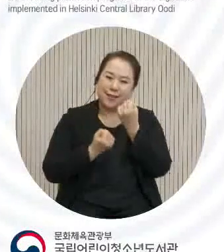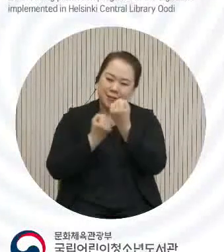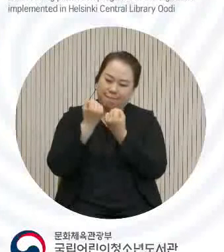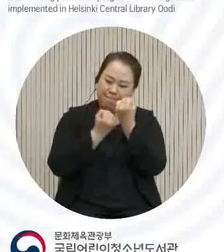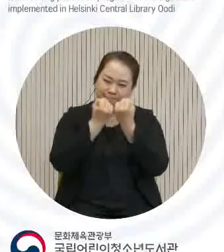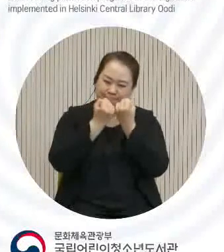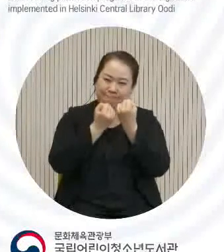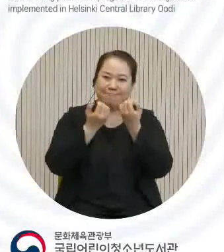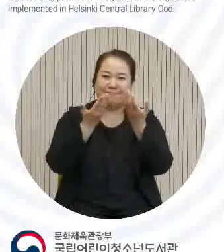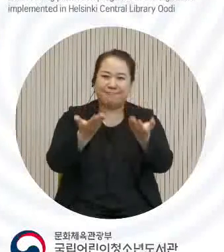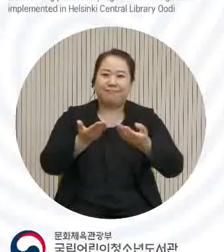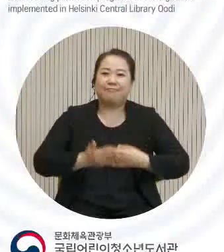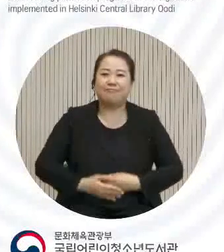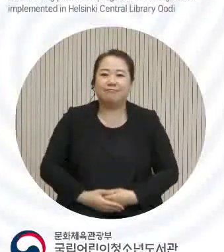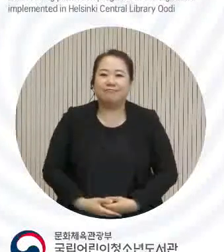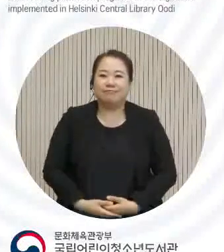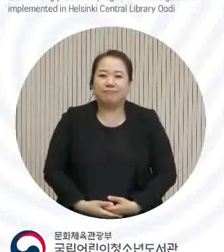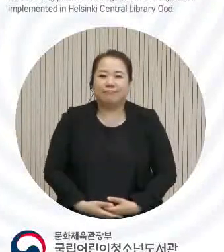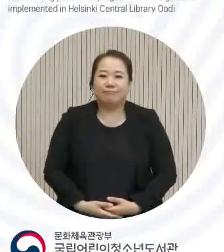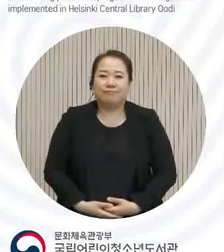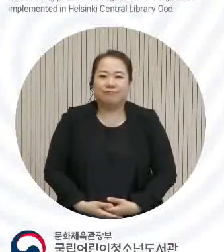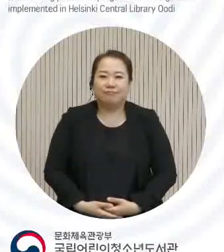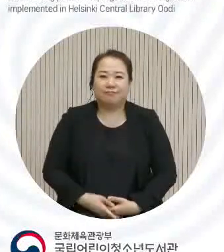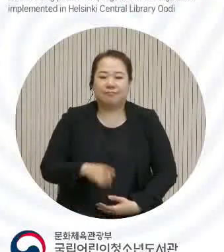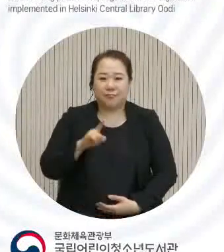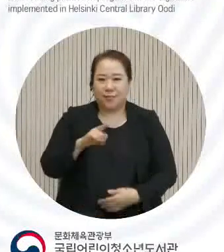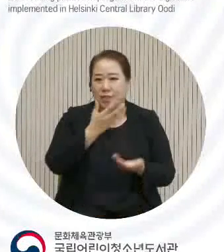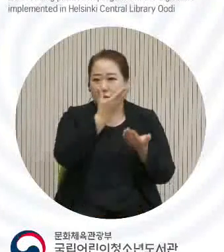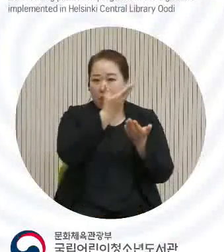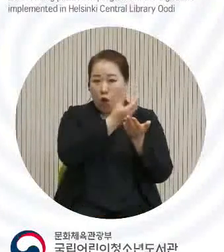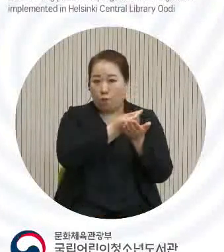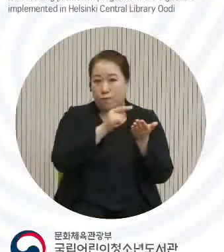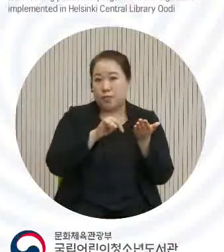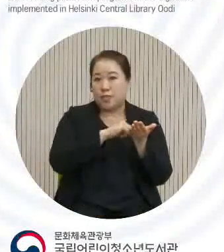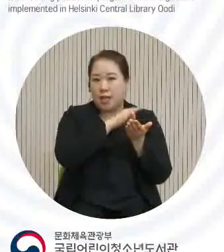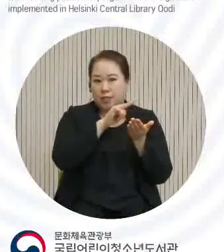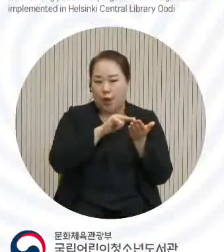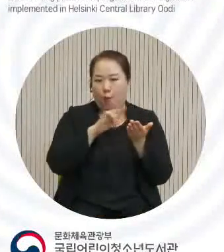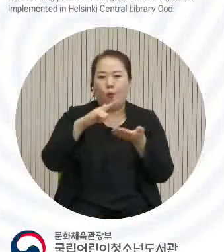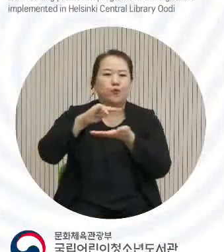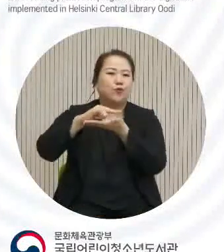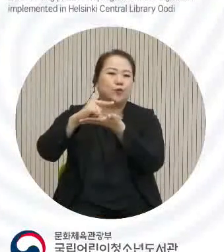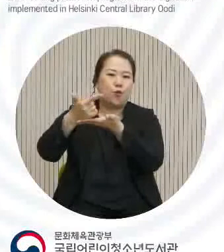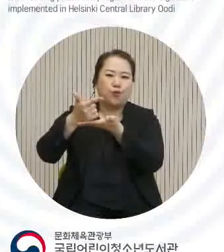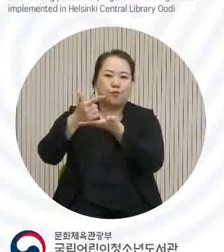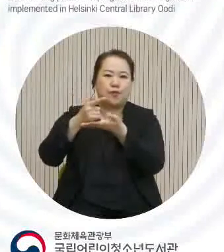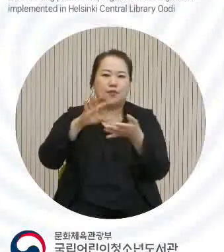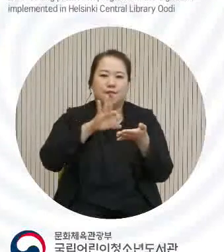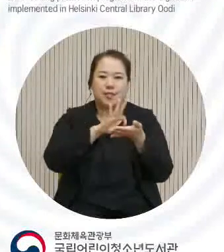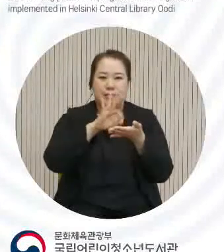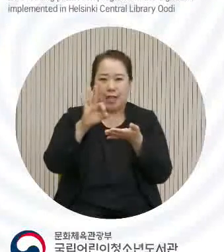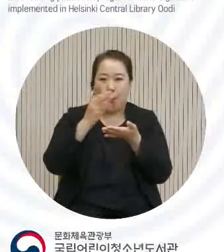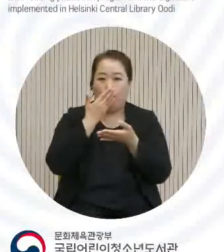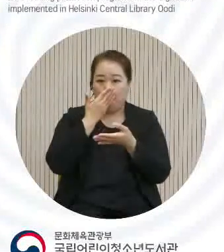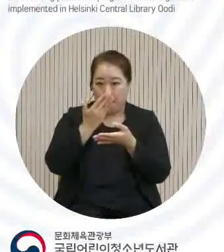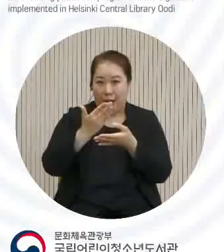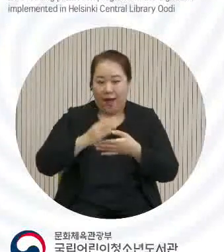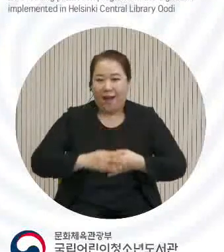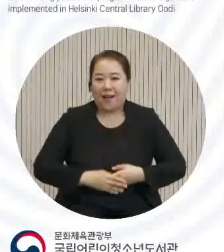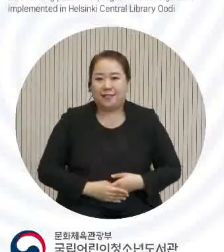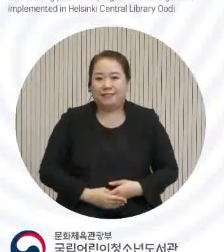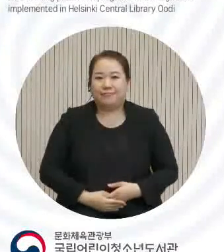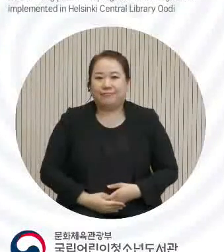Application from Makey's side is being opened from everyone's laptop and the plugins and connections are being made. And then the